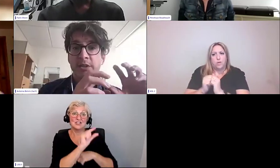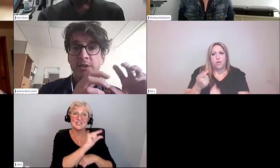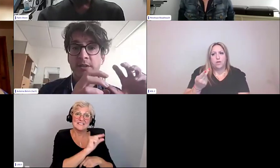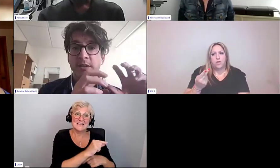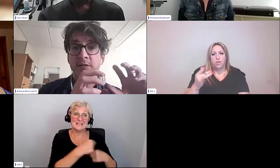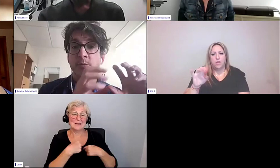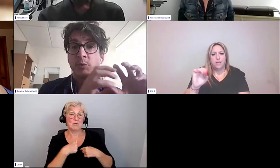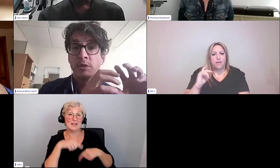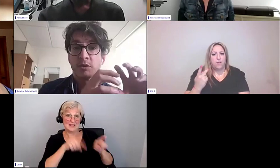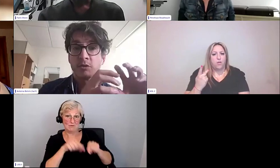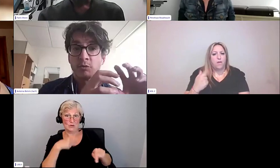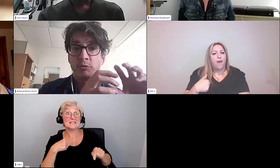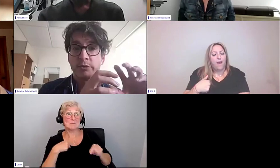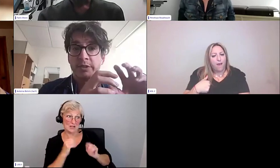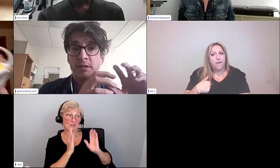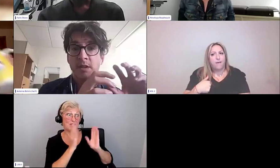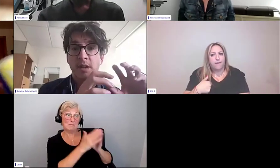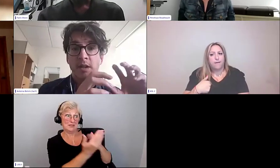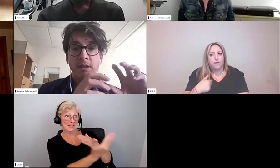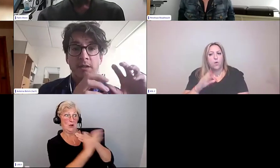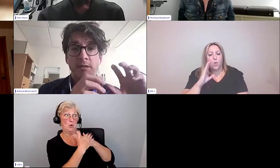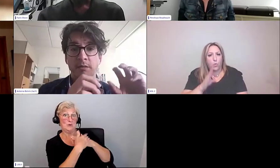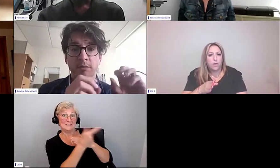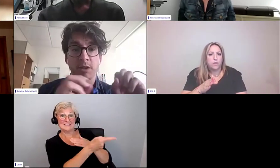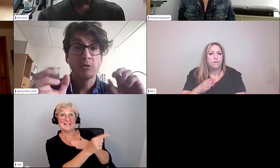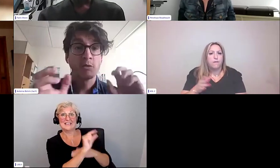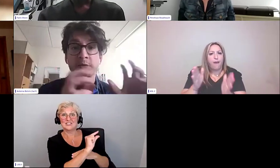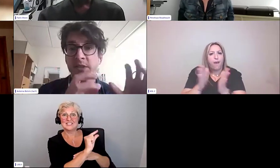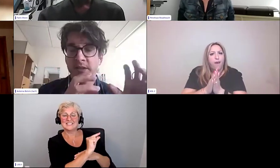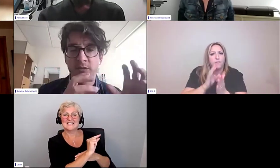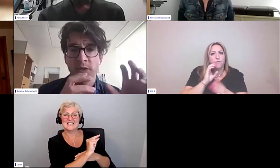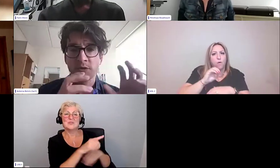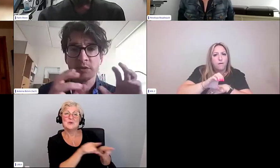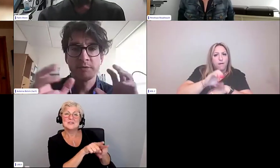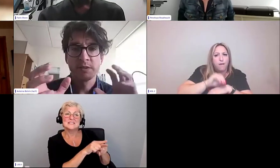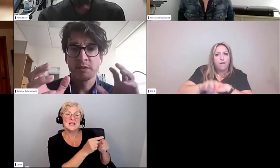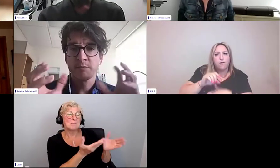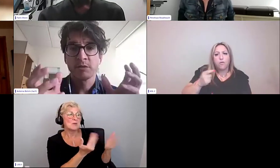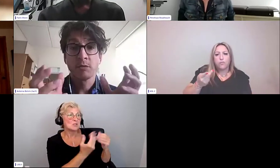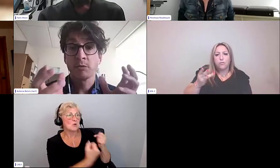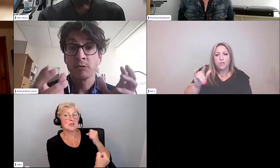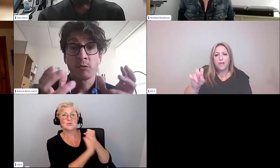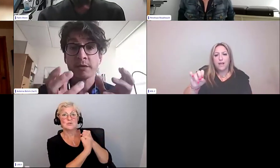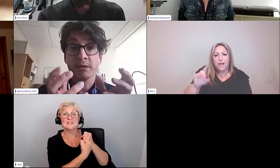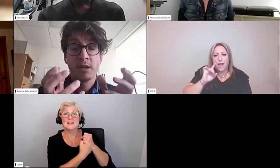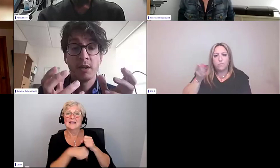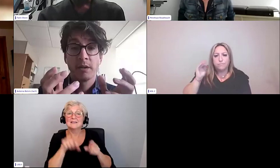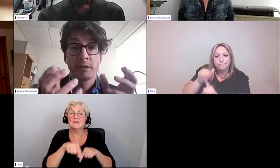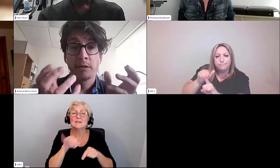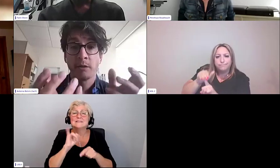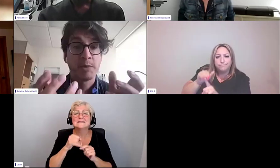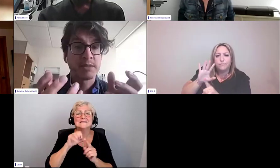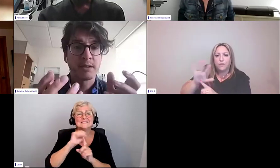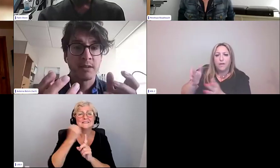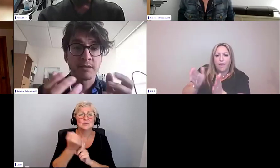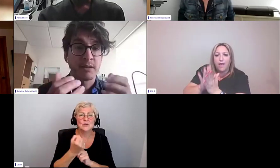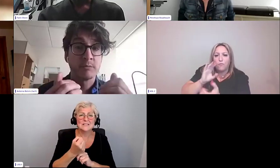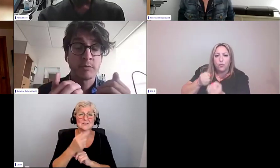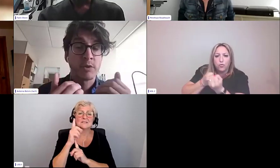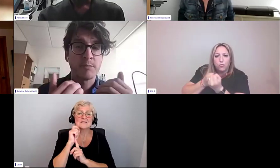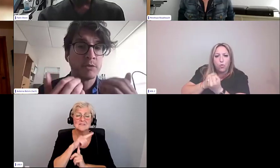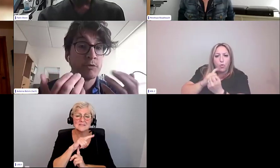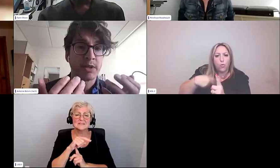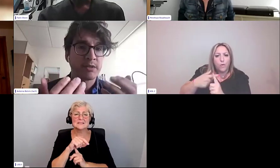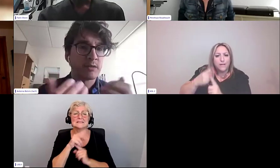is I go and ask for counsel from Ghislaine and her support when we experience